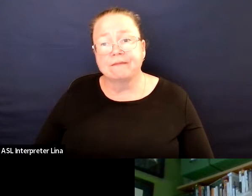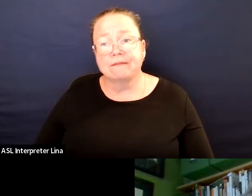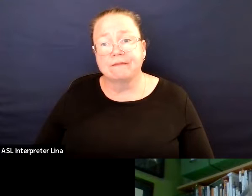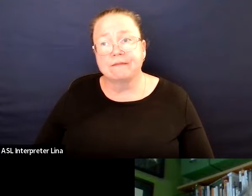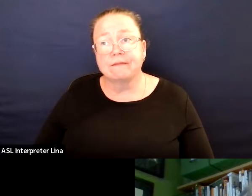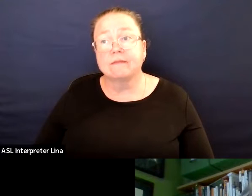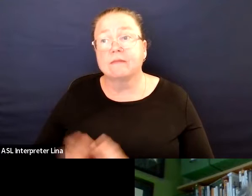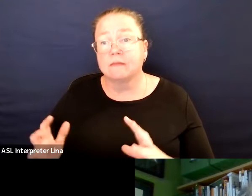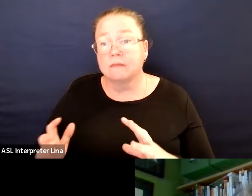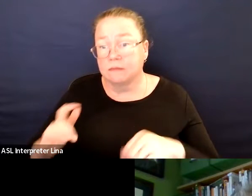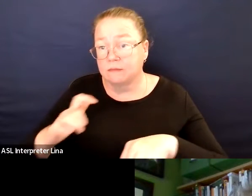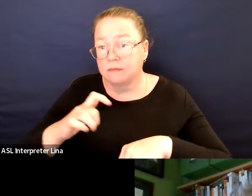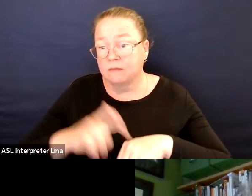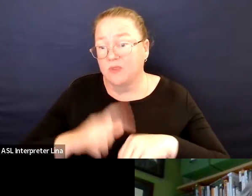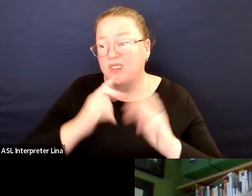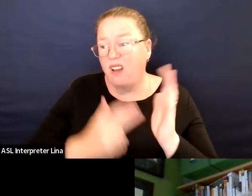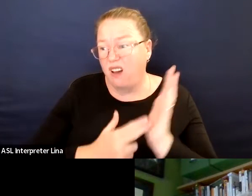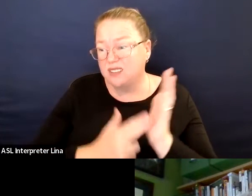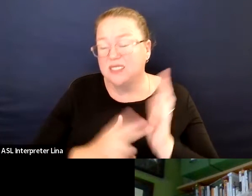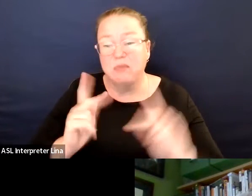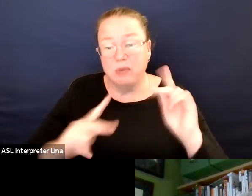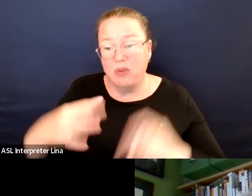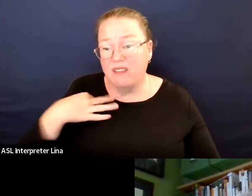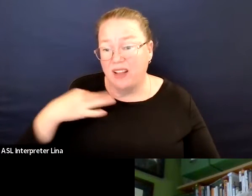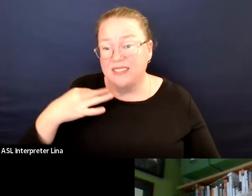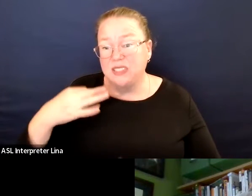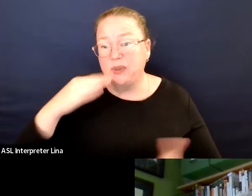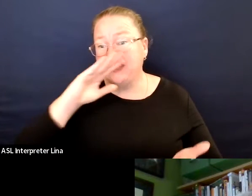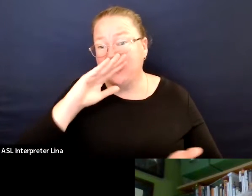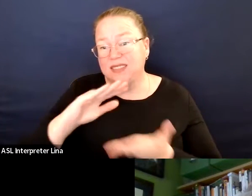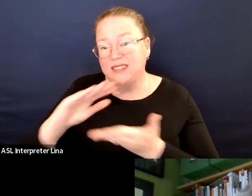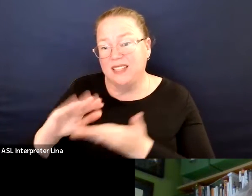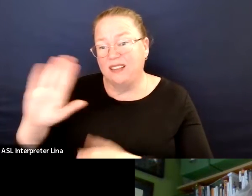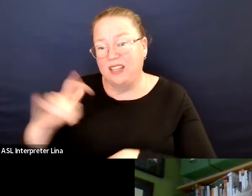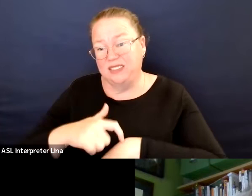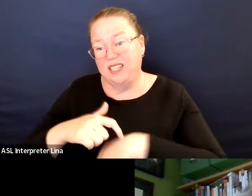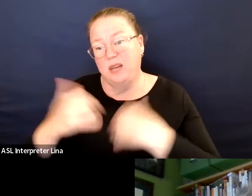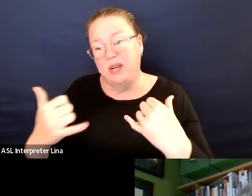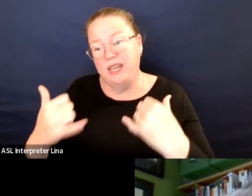Especially Anybody? at a time when the truth be told that people are volunteering less and less of their time these days.